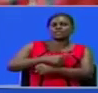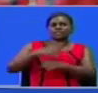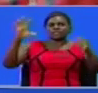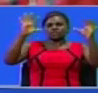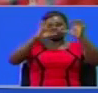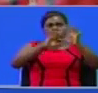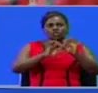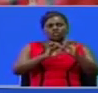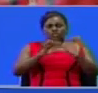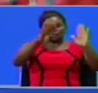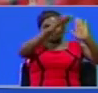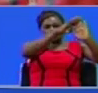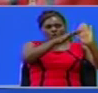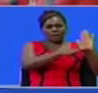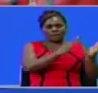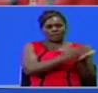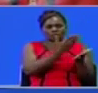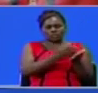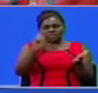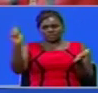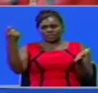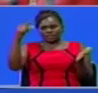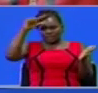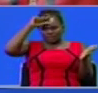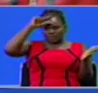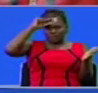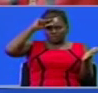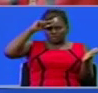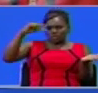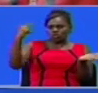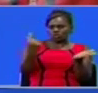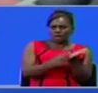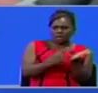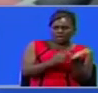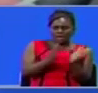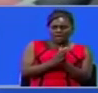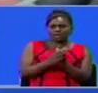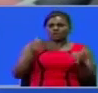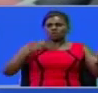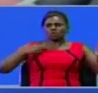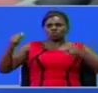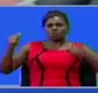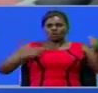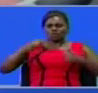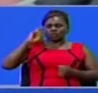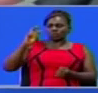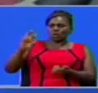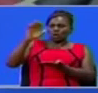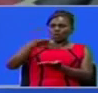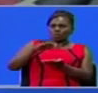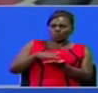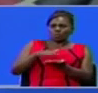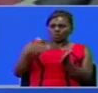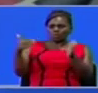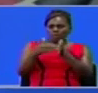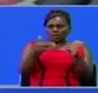joint program between the Kenya government, Uganda, and Rwanda. We'll see a reduction in the corruption